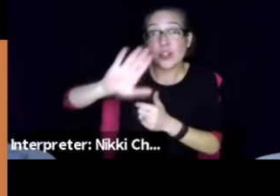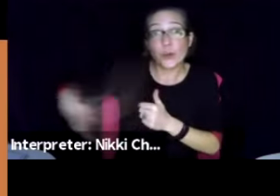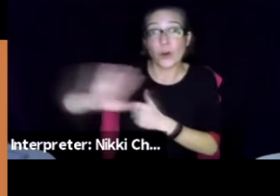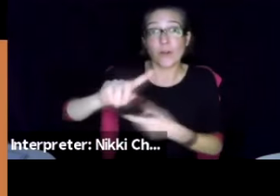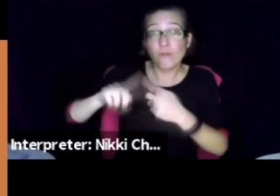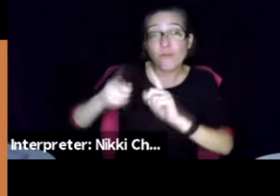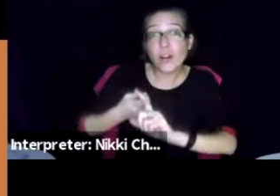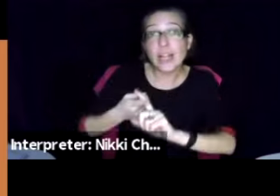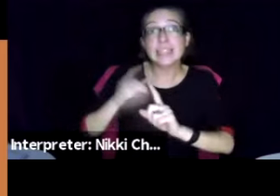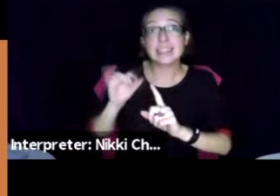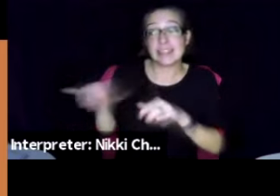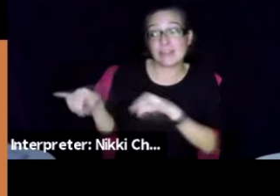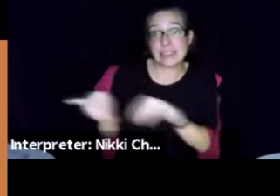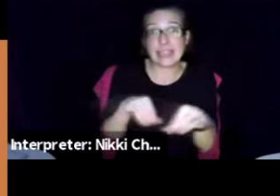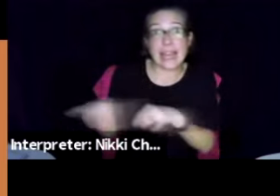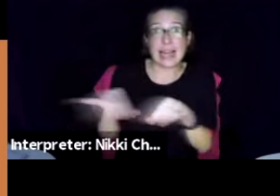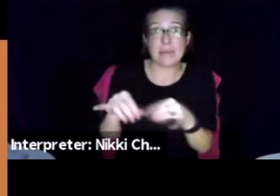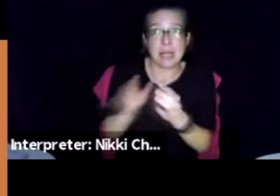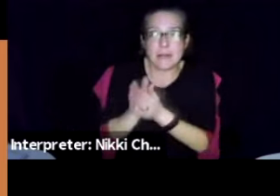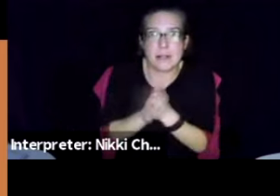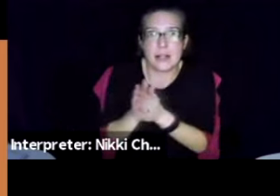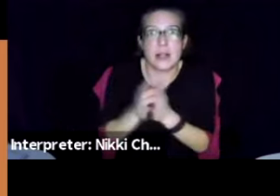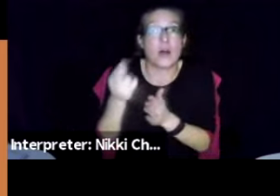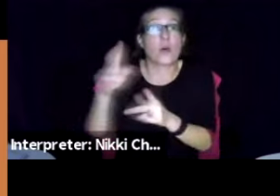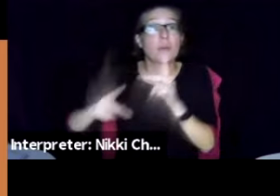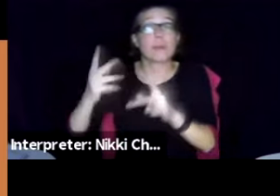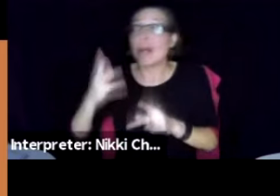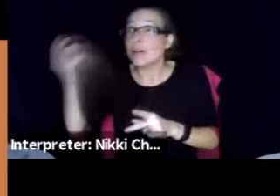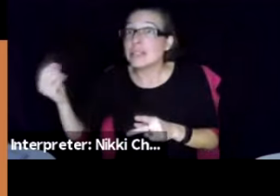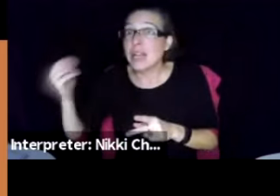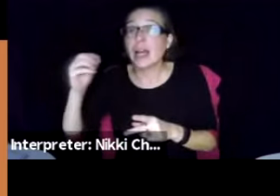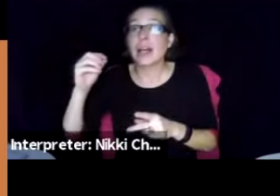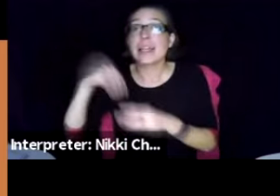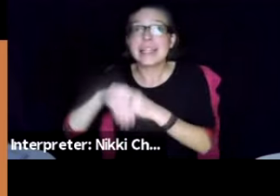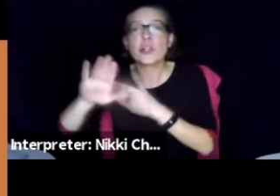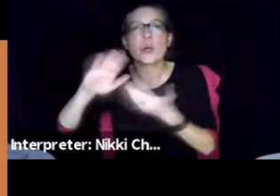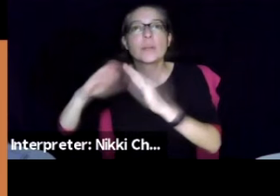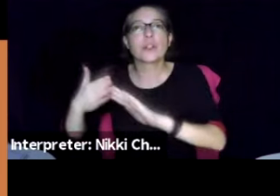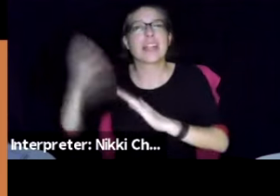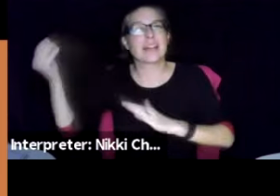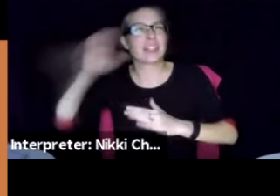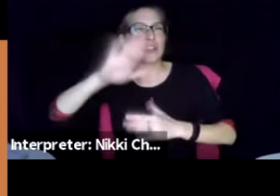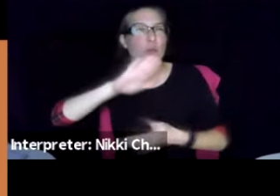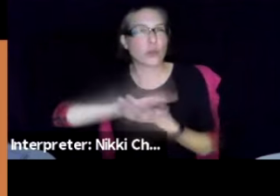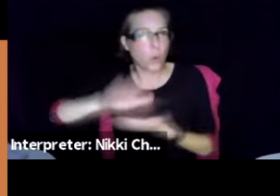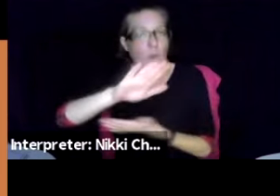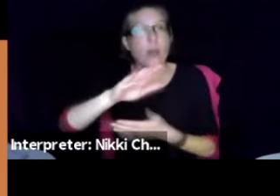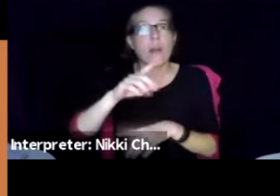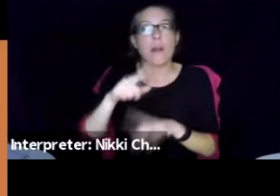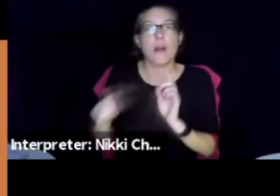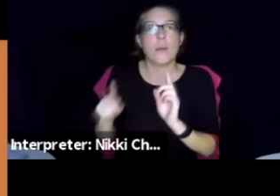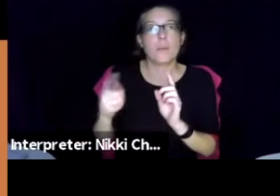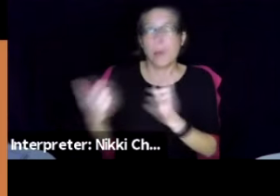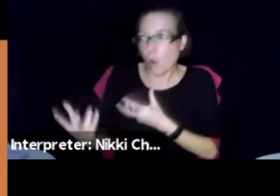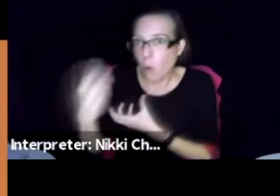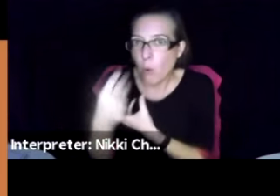people outside of your school and in your community, it really helps to feel like you can actually do something and actually push forward, because